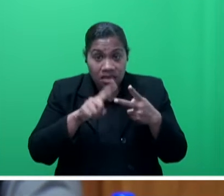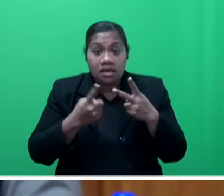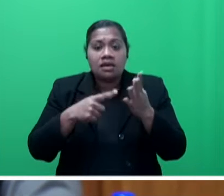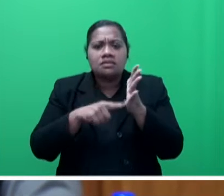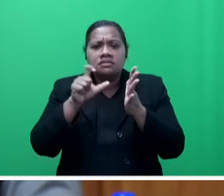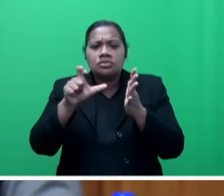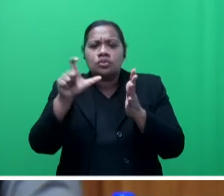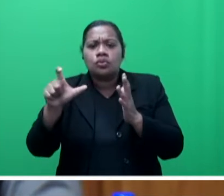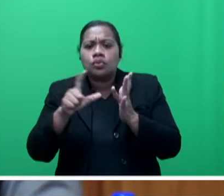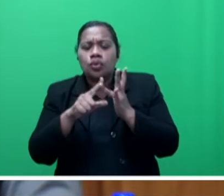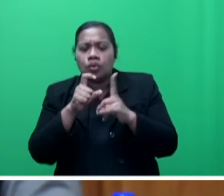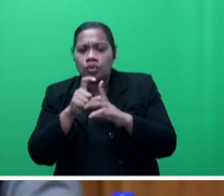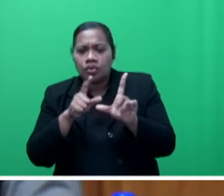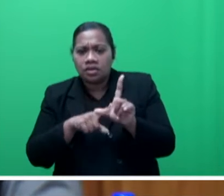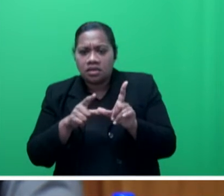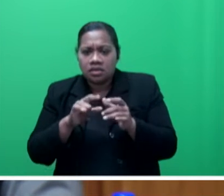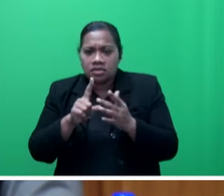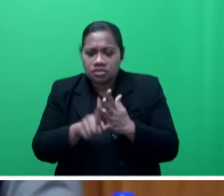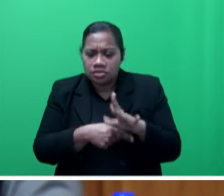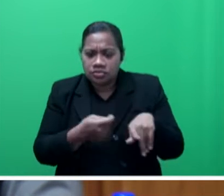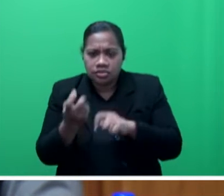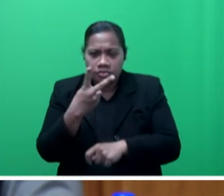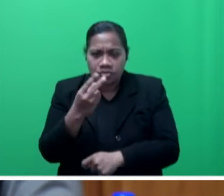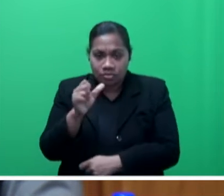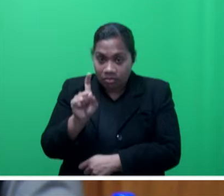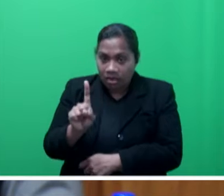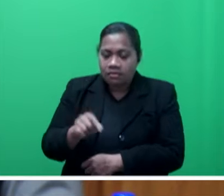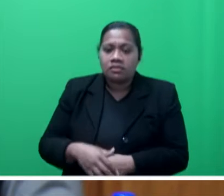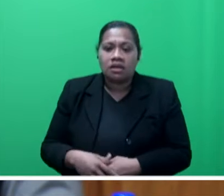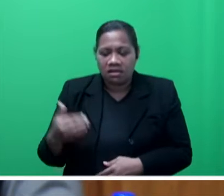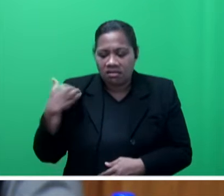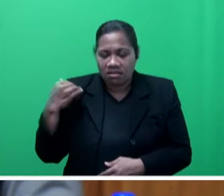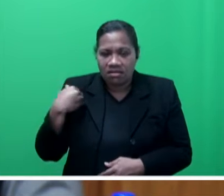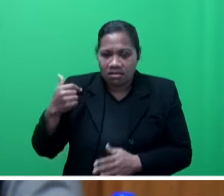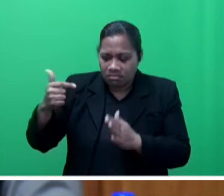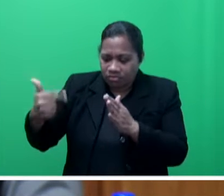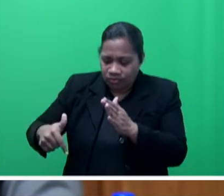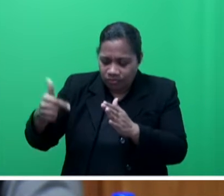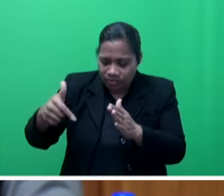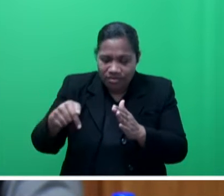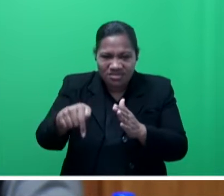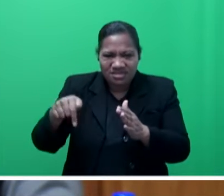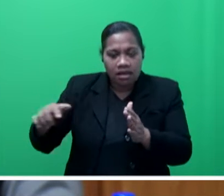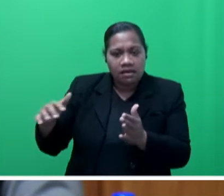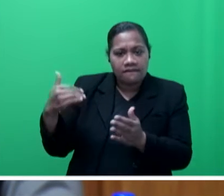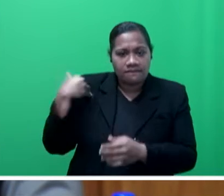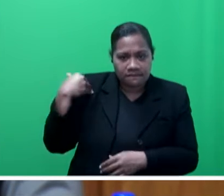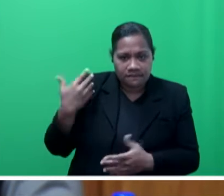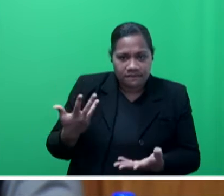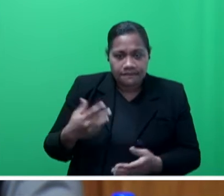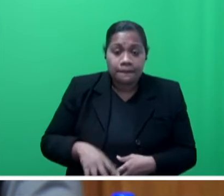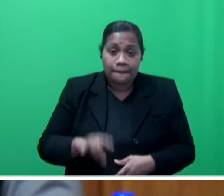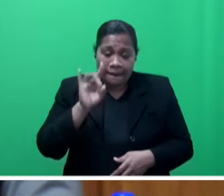January 2021. So it affected a whole number of boreholes, and examples of this included the 10 villages